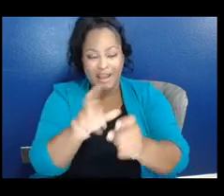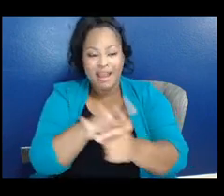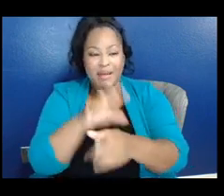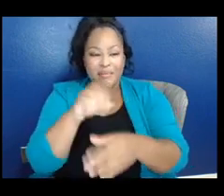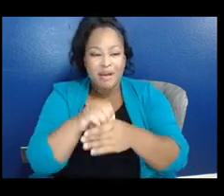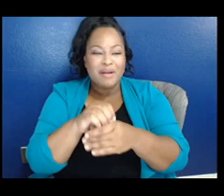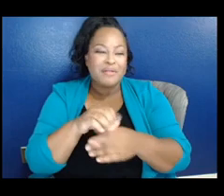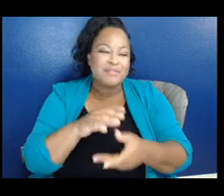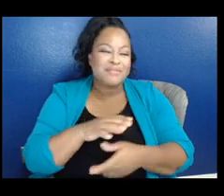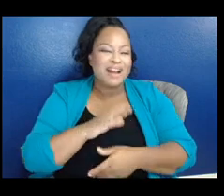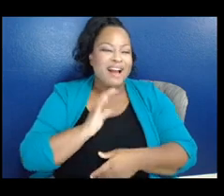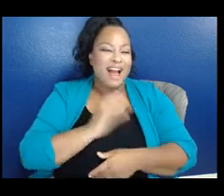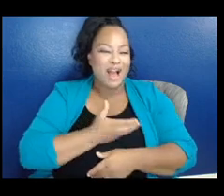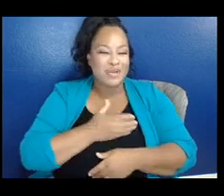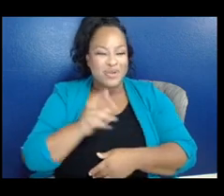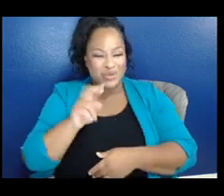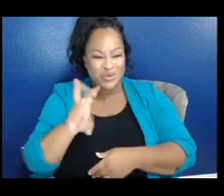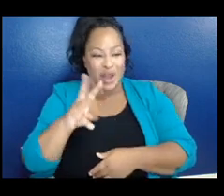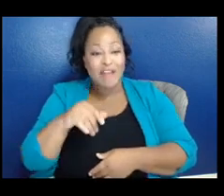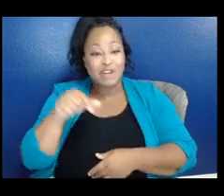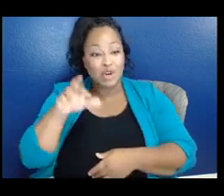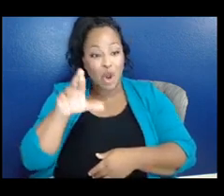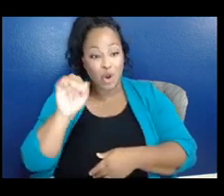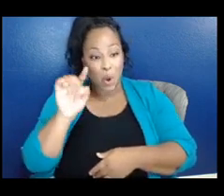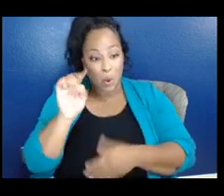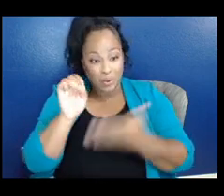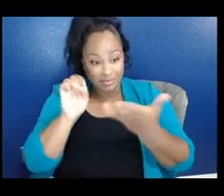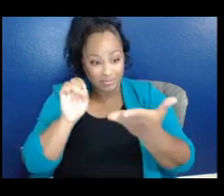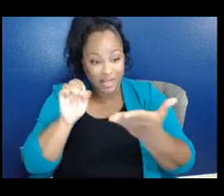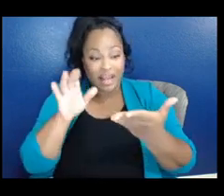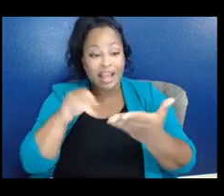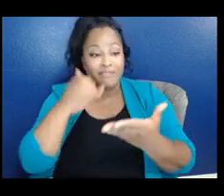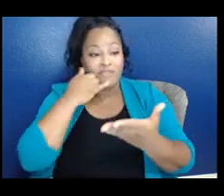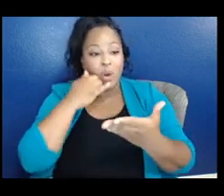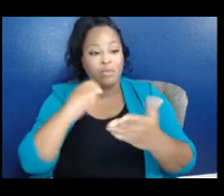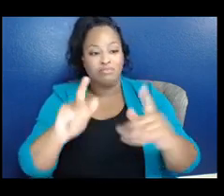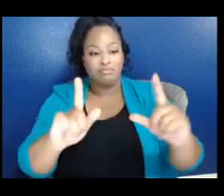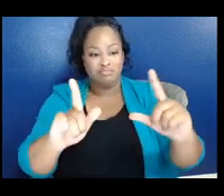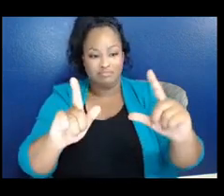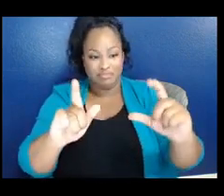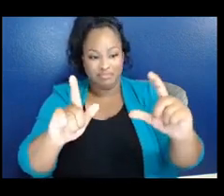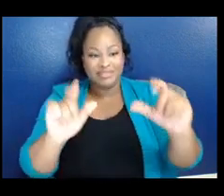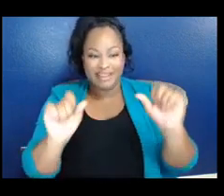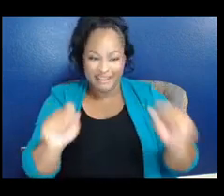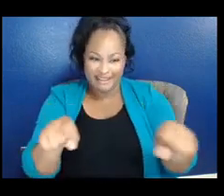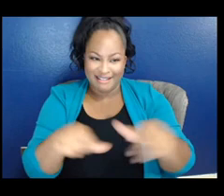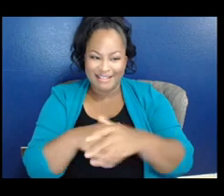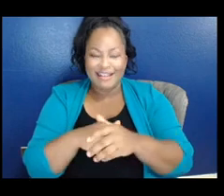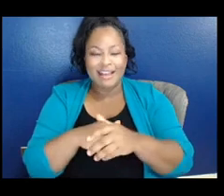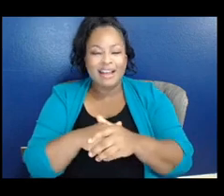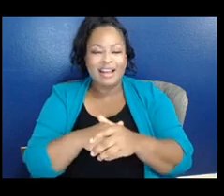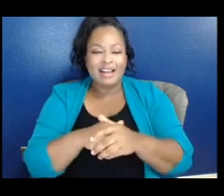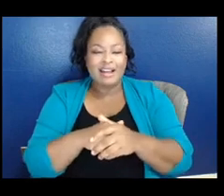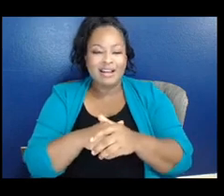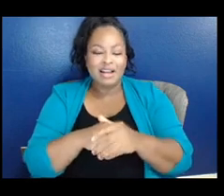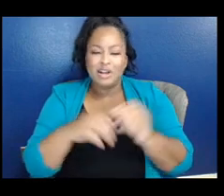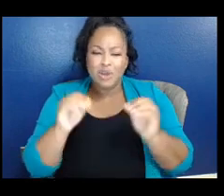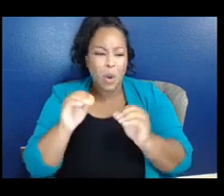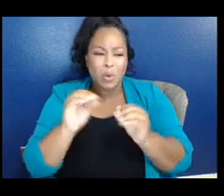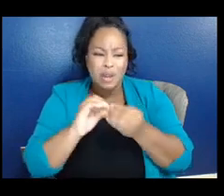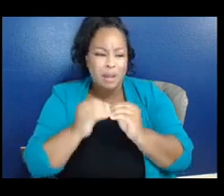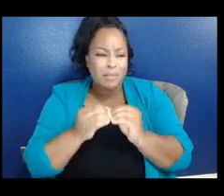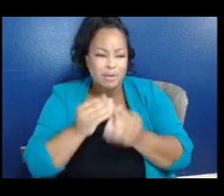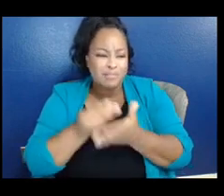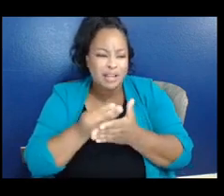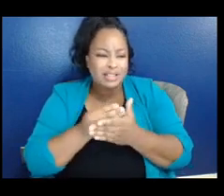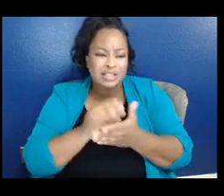crew. There's a QR code on your screen. You can pull out your phone at this very moment. No amount is too small. We are very thankful